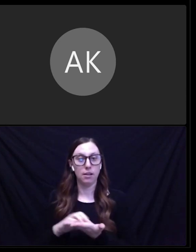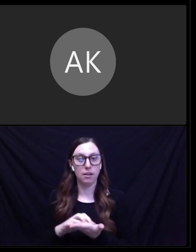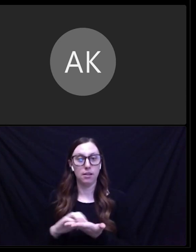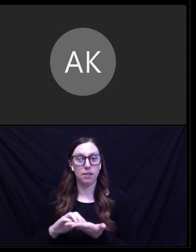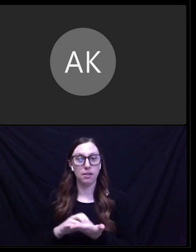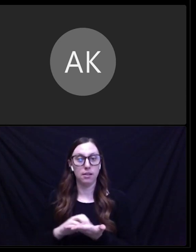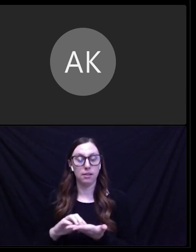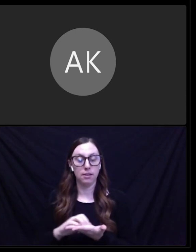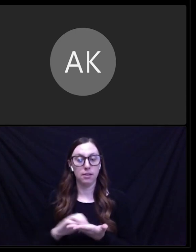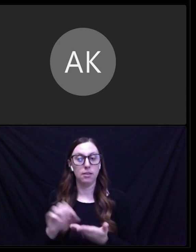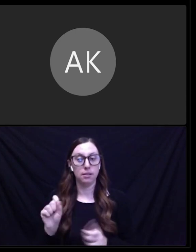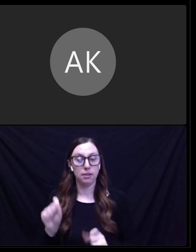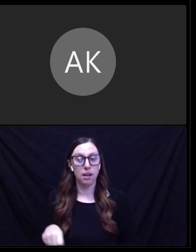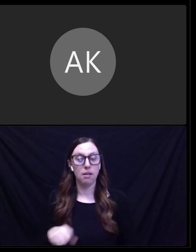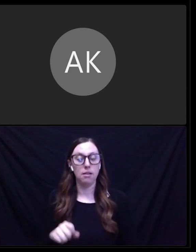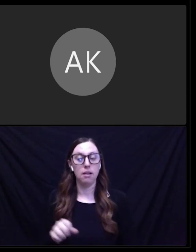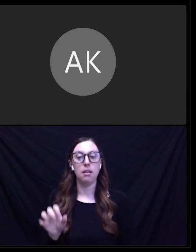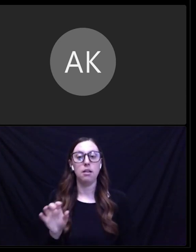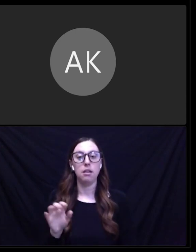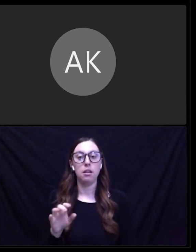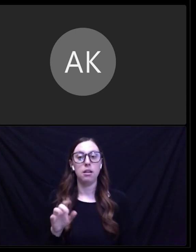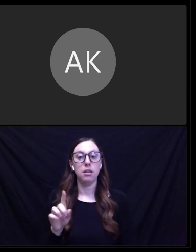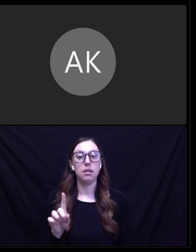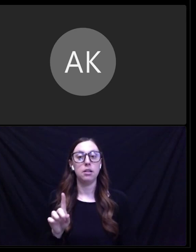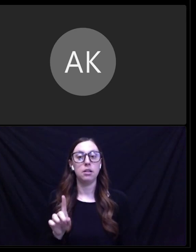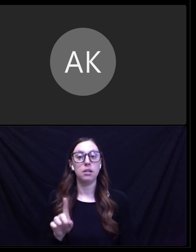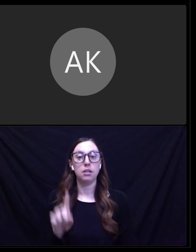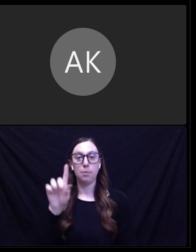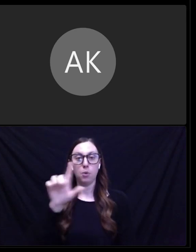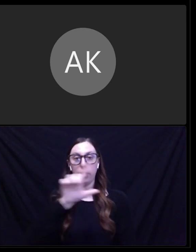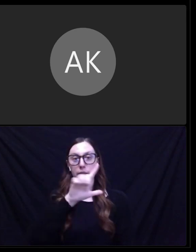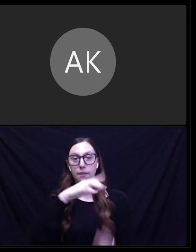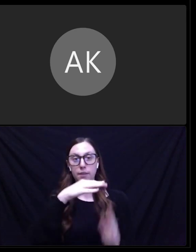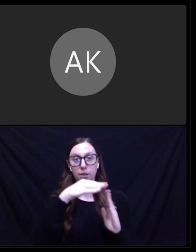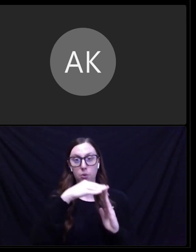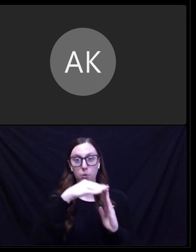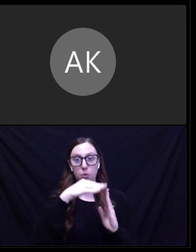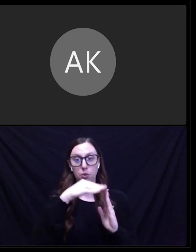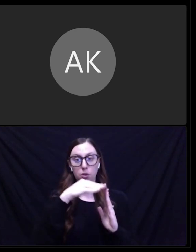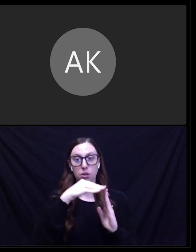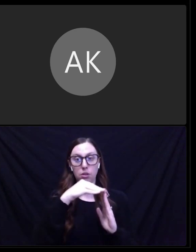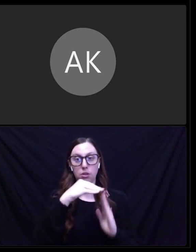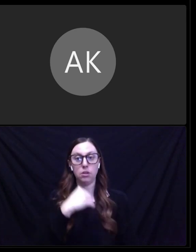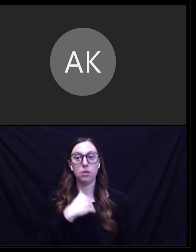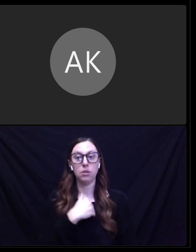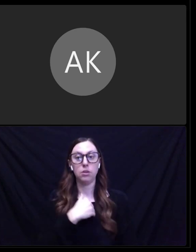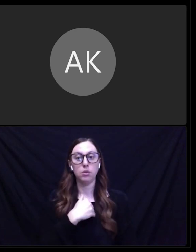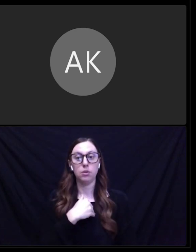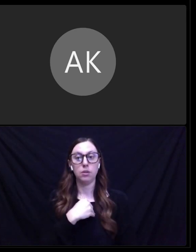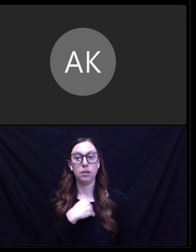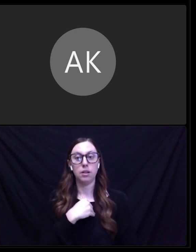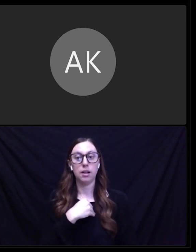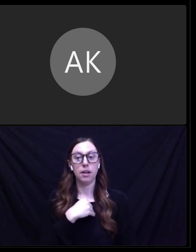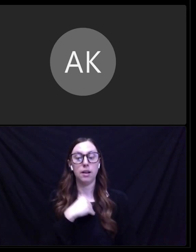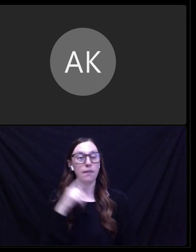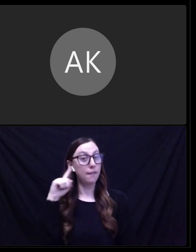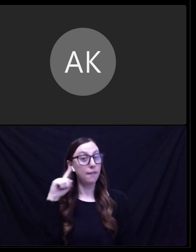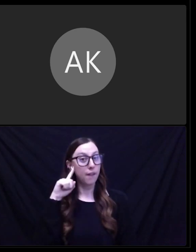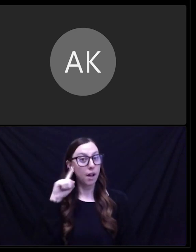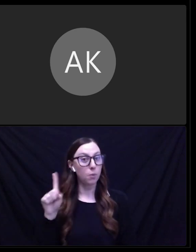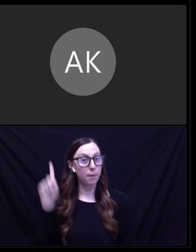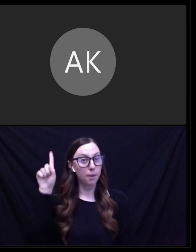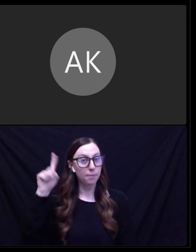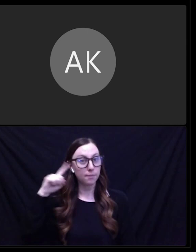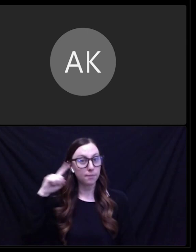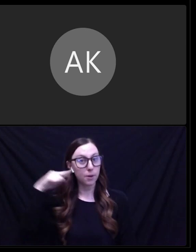Braille. But in the upper left-hand corner, you have your volume up and volume down